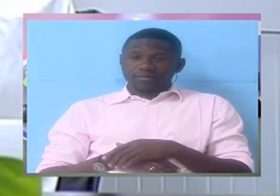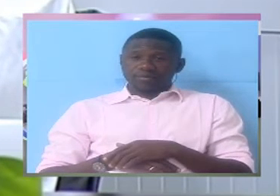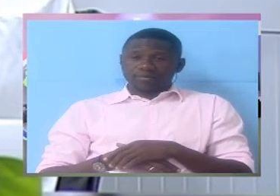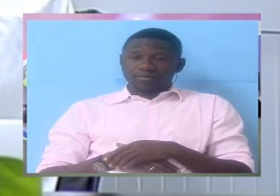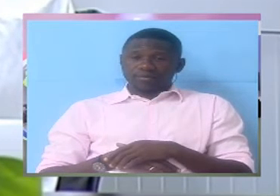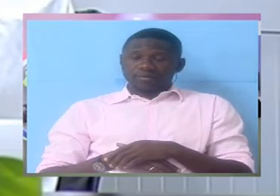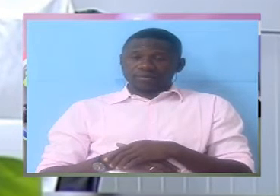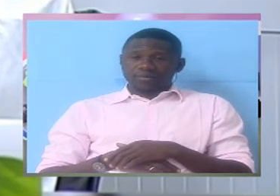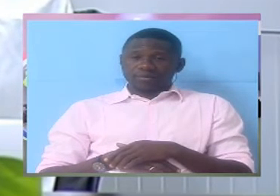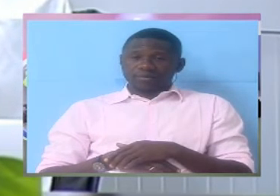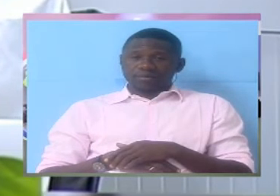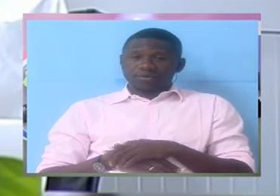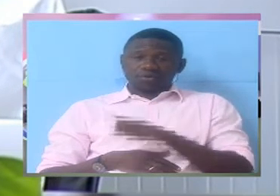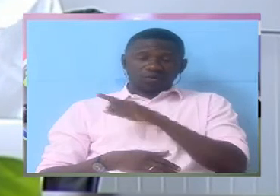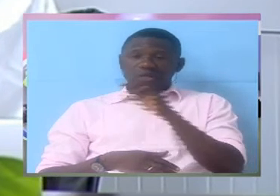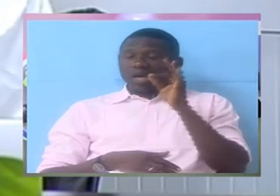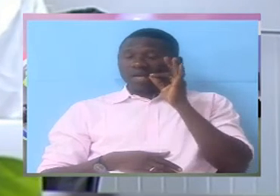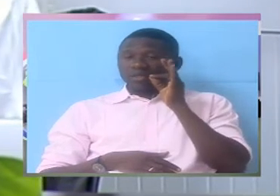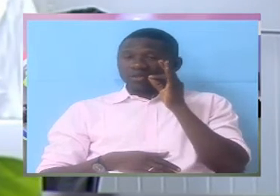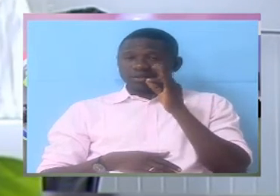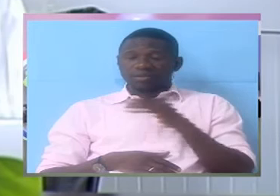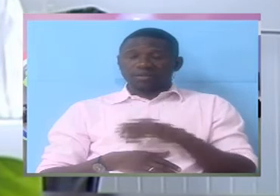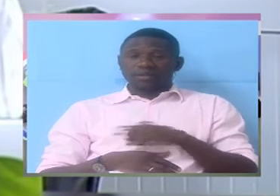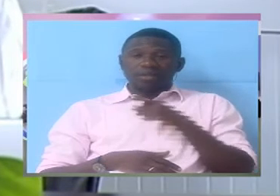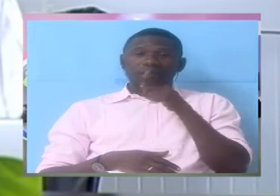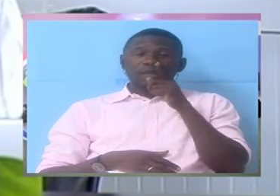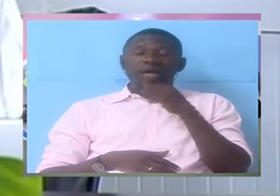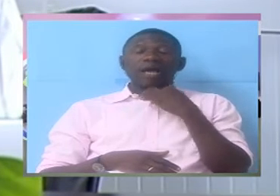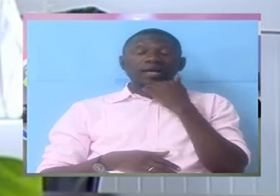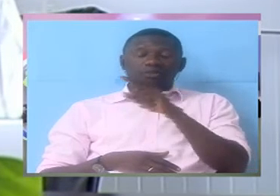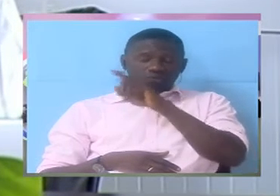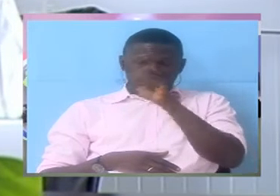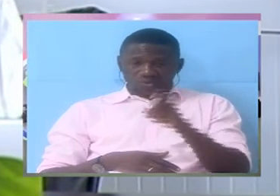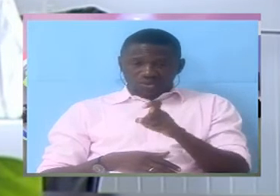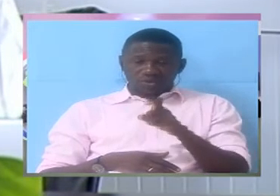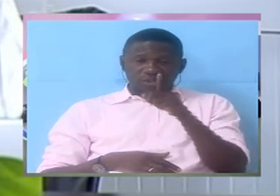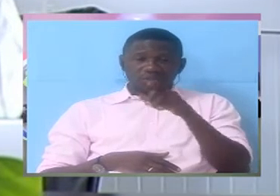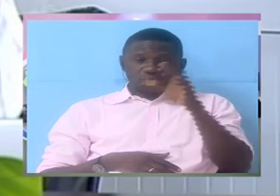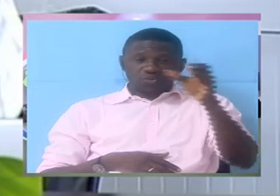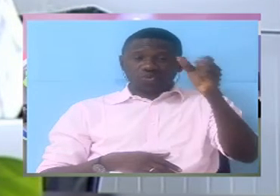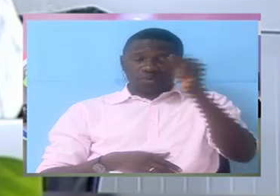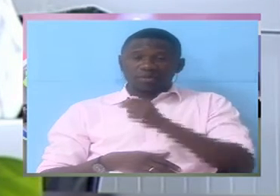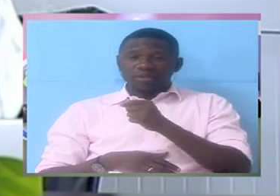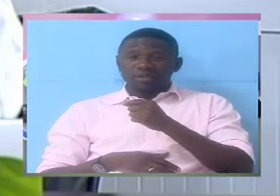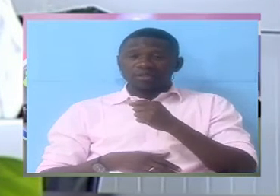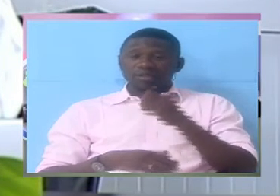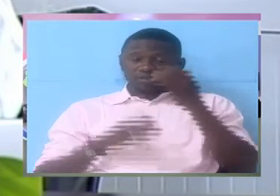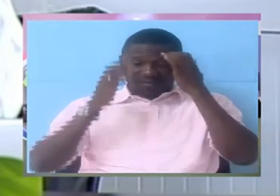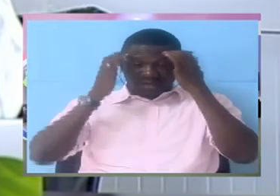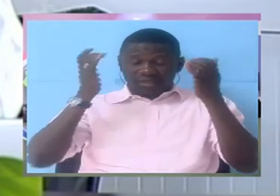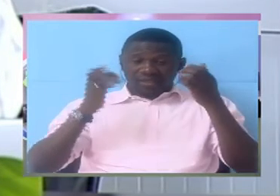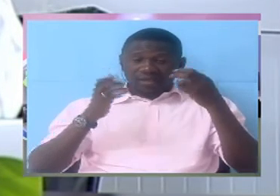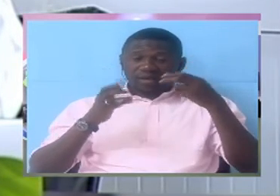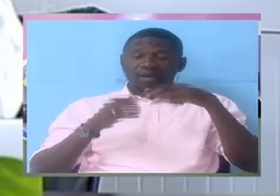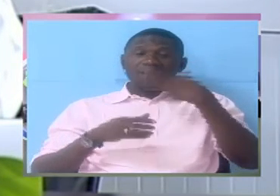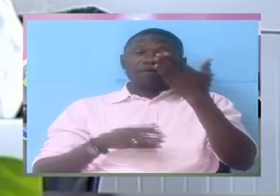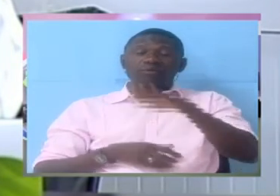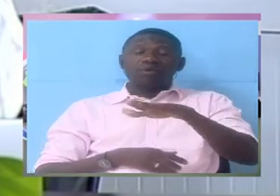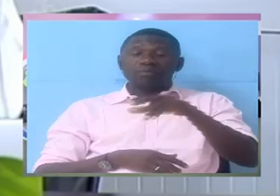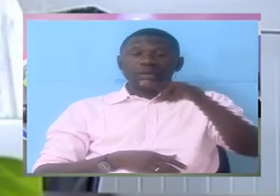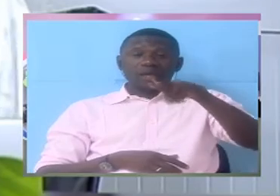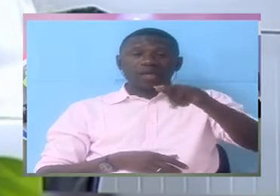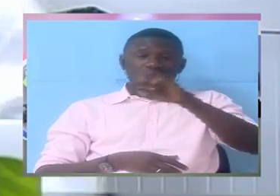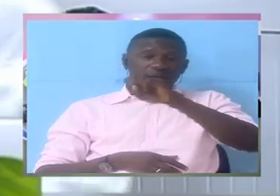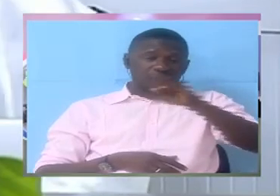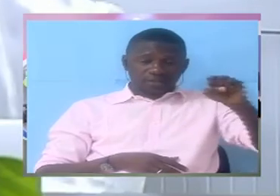You didn't answer the second part. I said did you bring the values from the NSS into the NIA? Londo